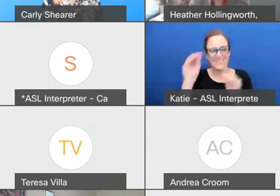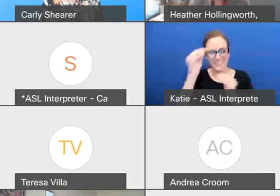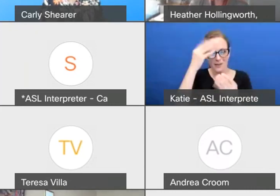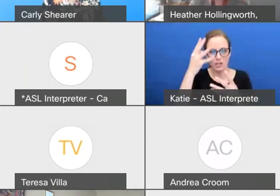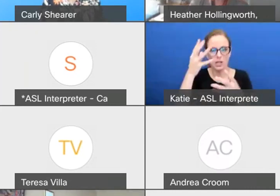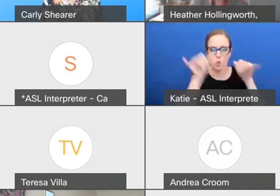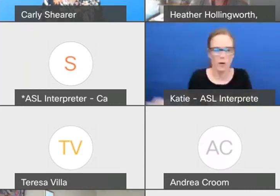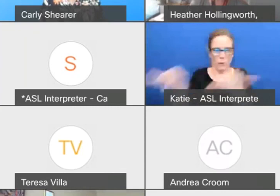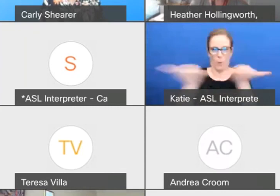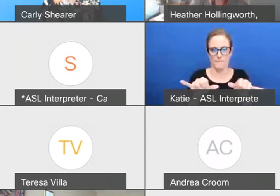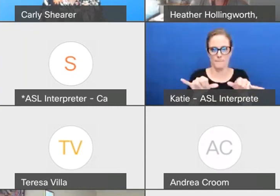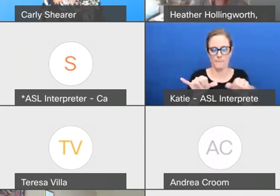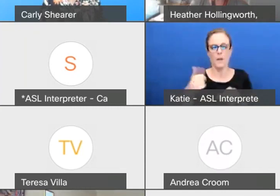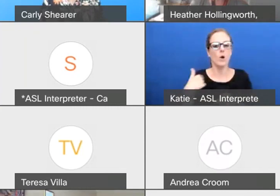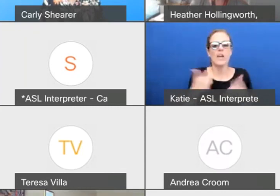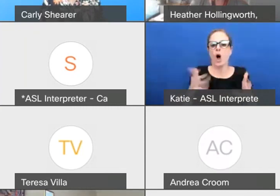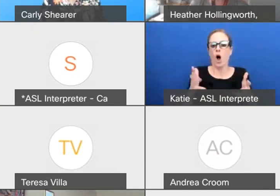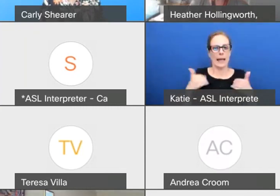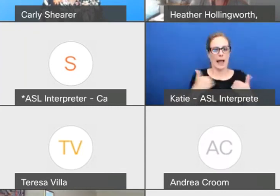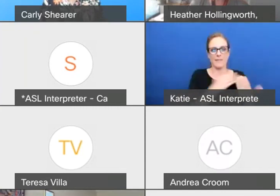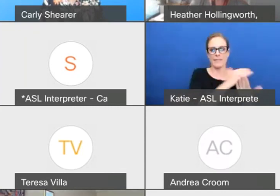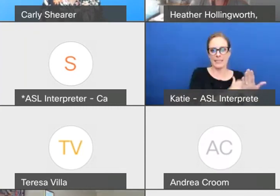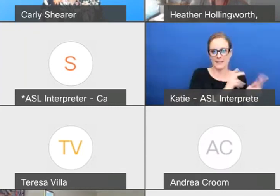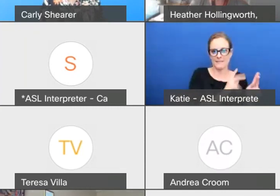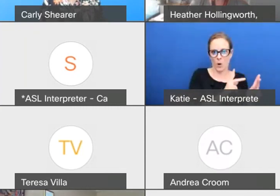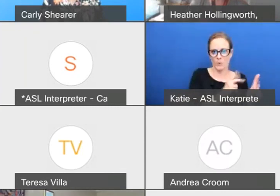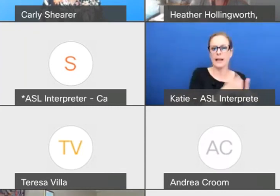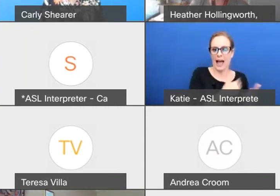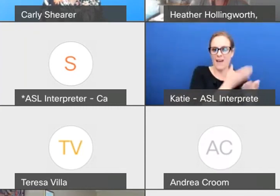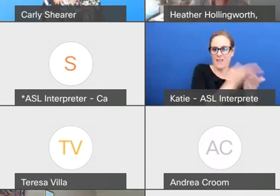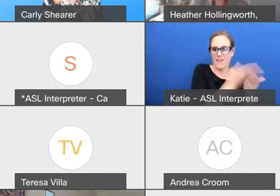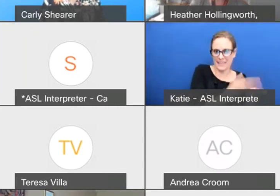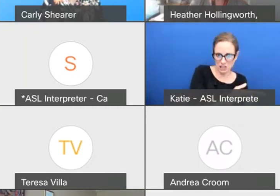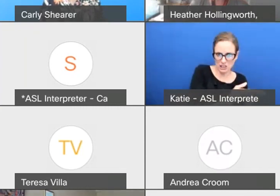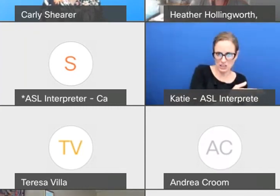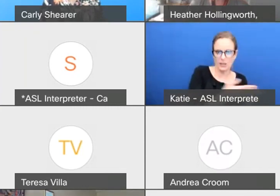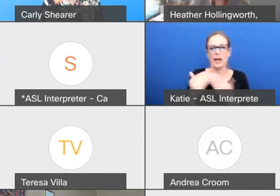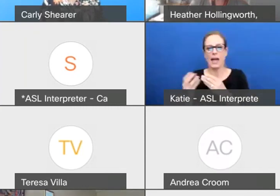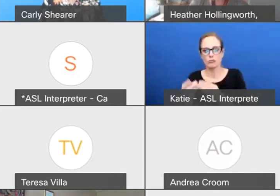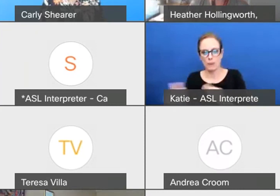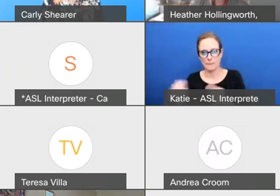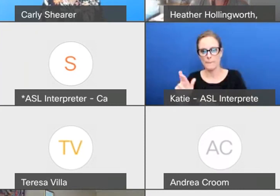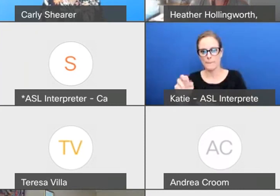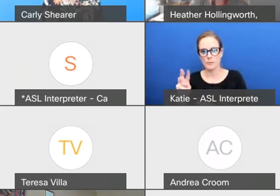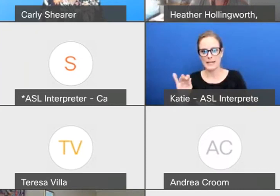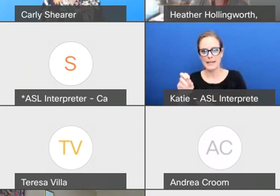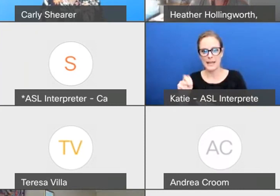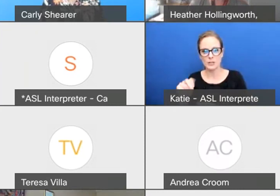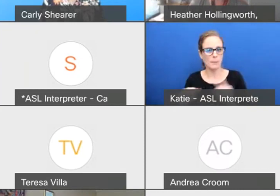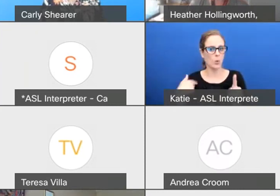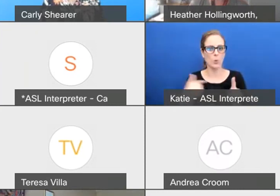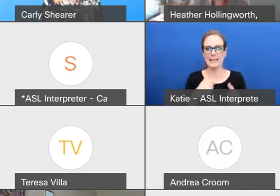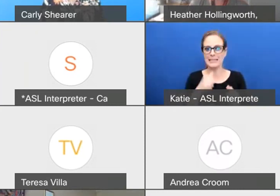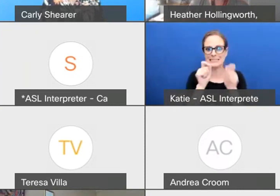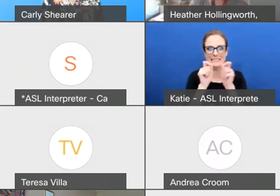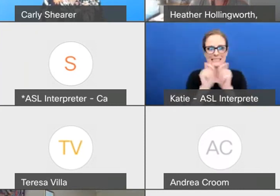because we do already have the list of folks that have validation remediation. I don't think we've actually sent them out